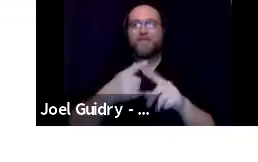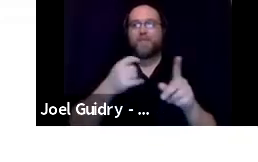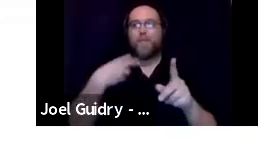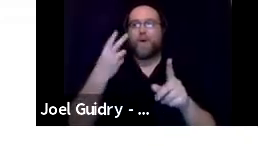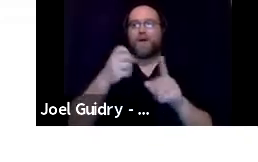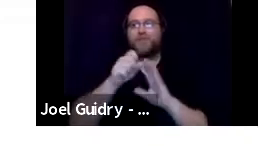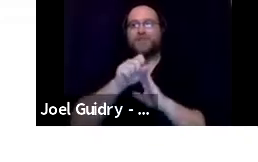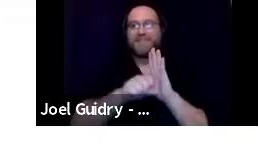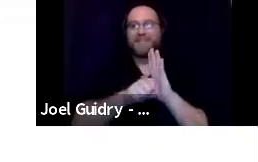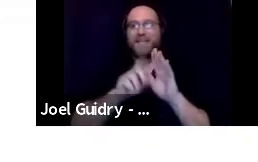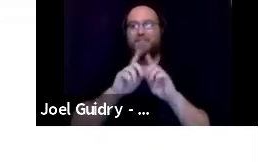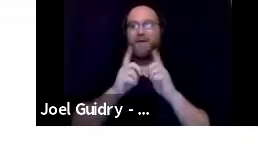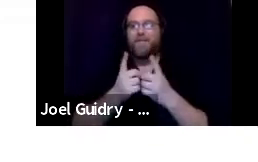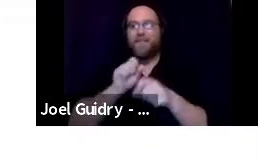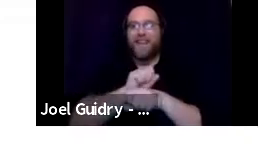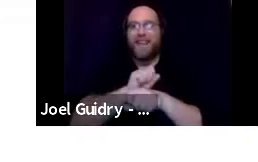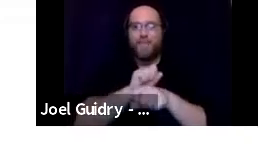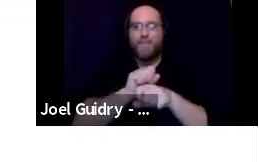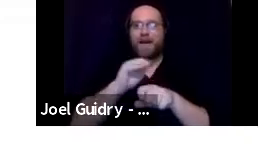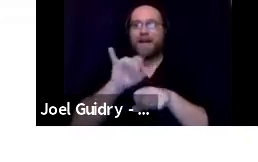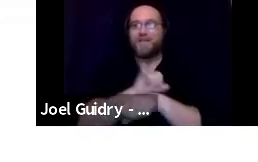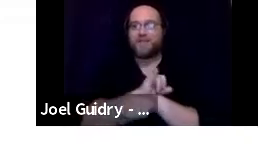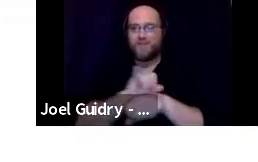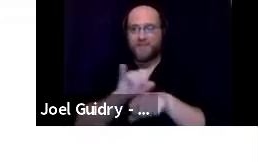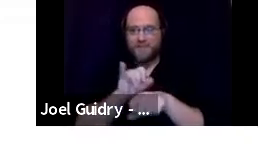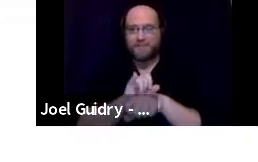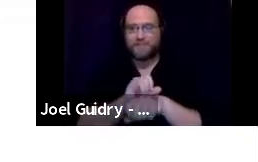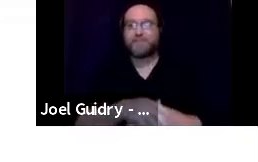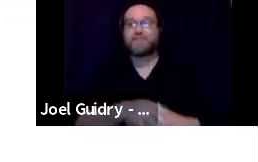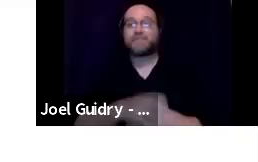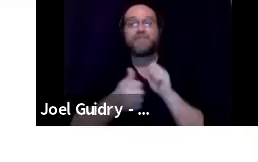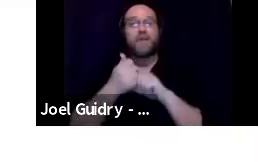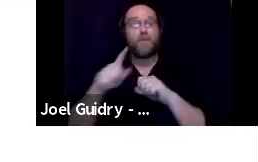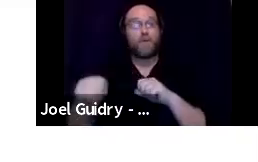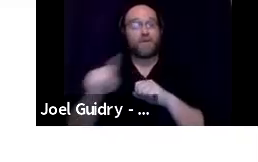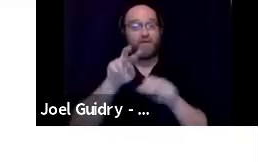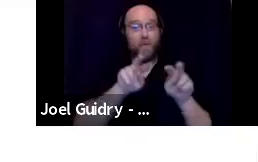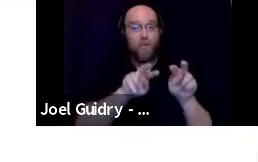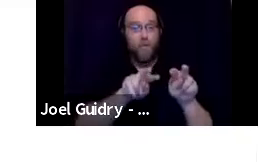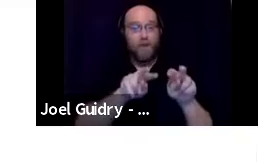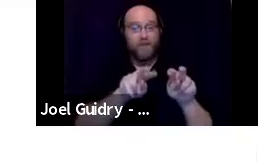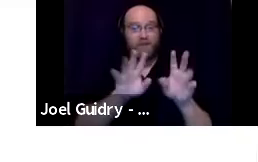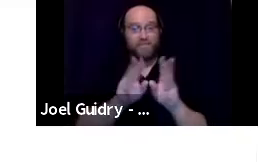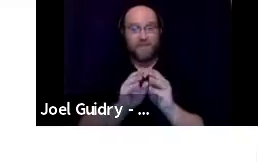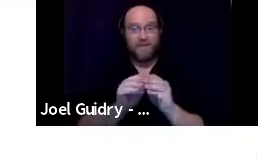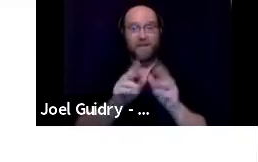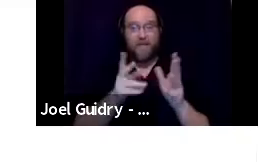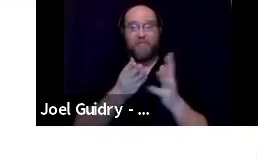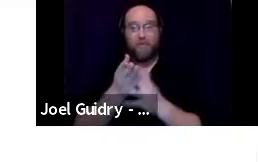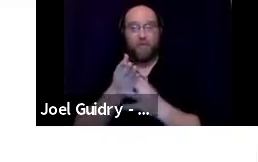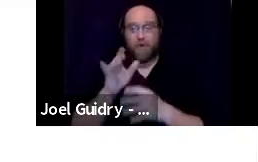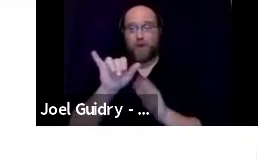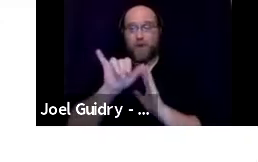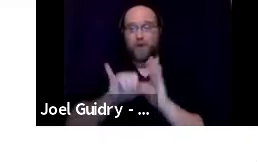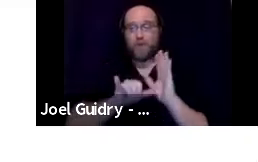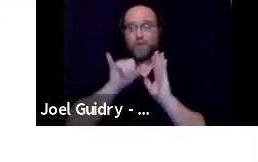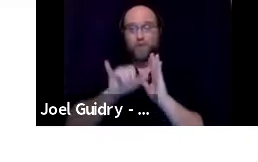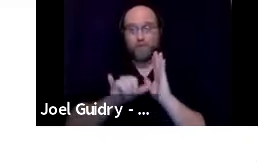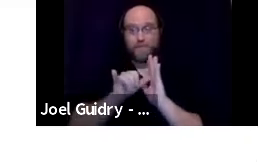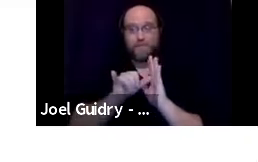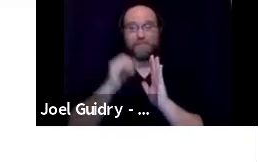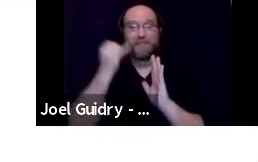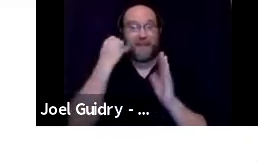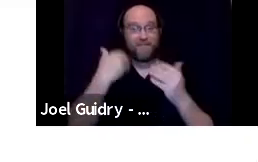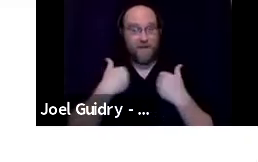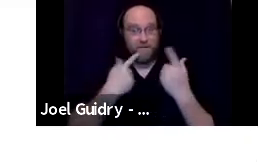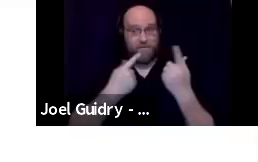on ensuring health and safety. Most of you are watching this meeting today via YouTube. If you have questions, please